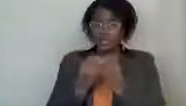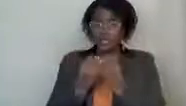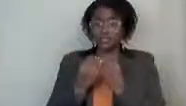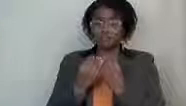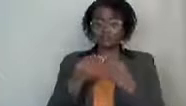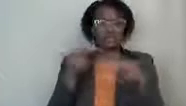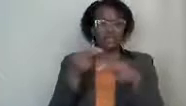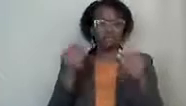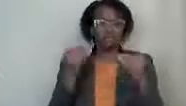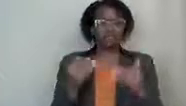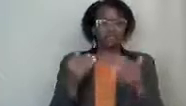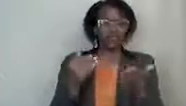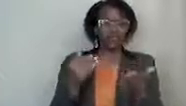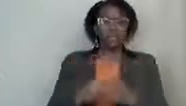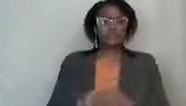next slide if you want.